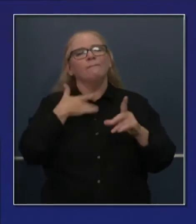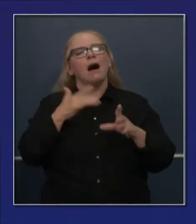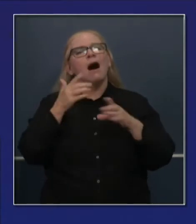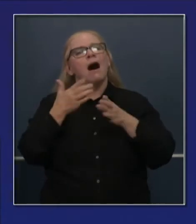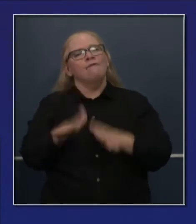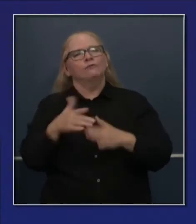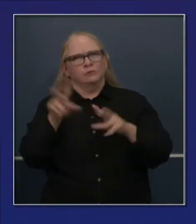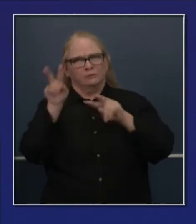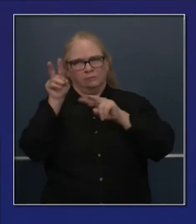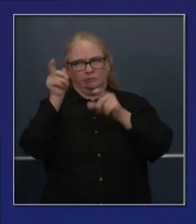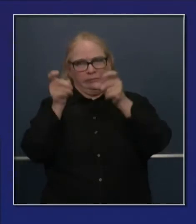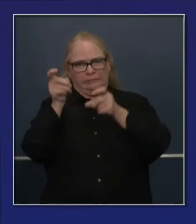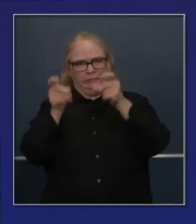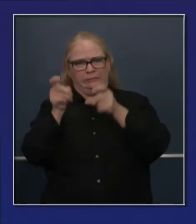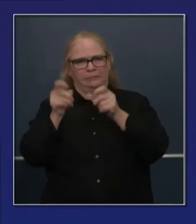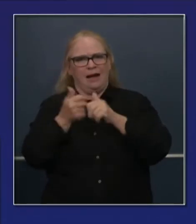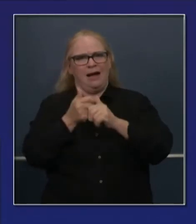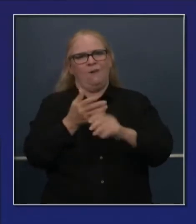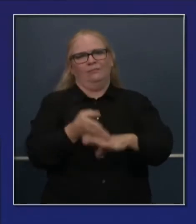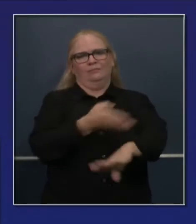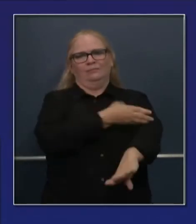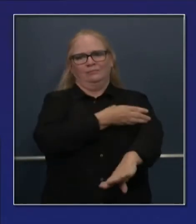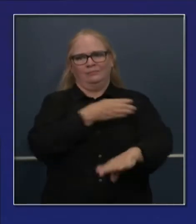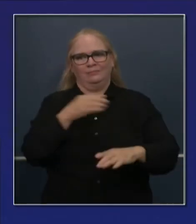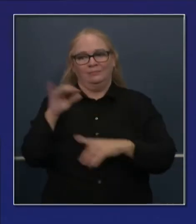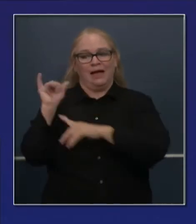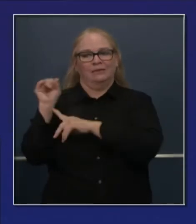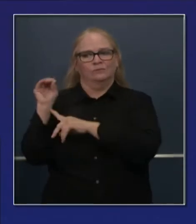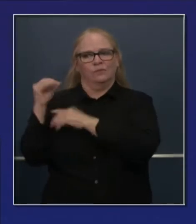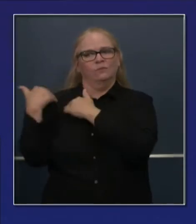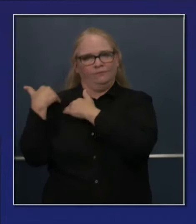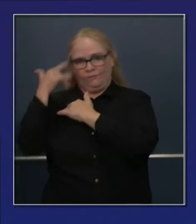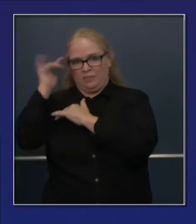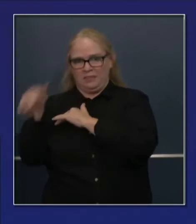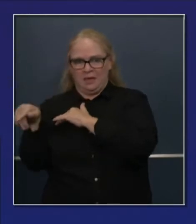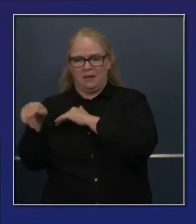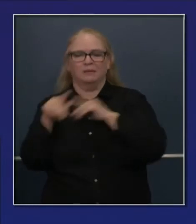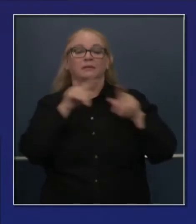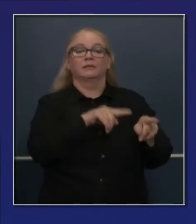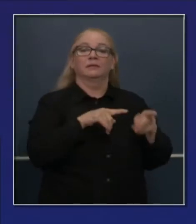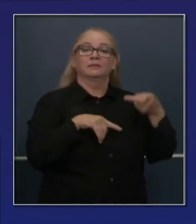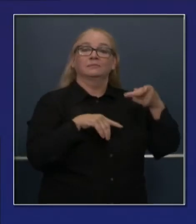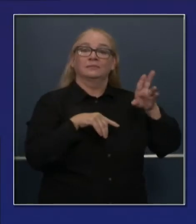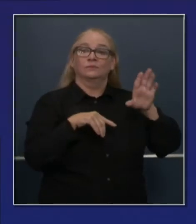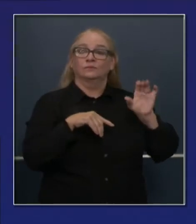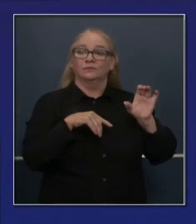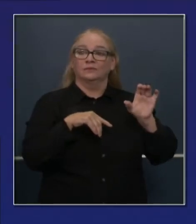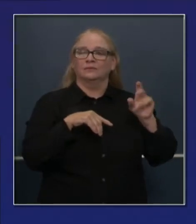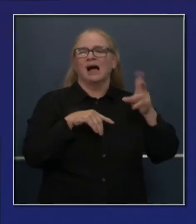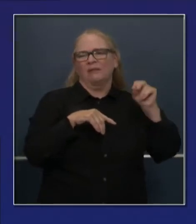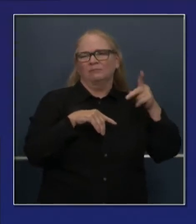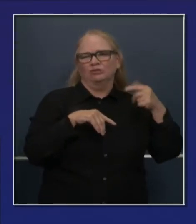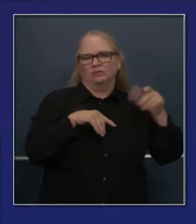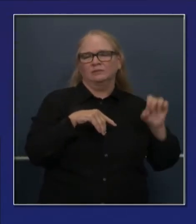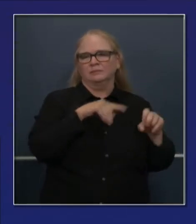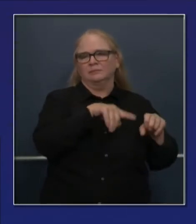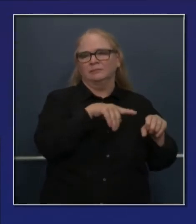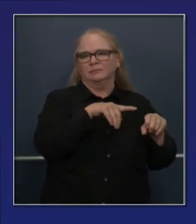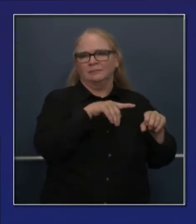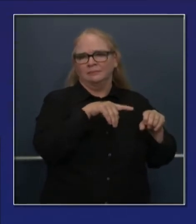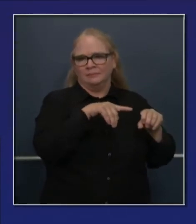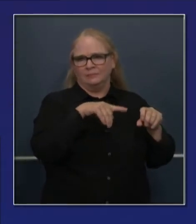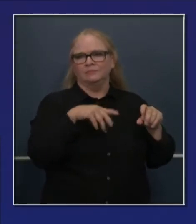And the PUC fundamentally focuses on procurement. So it's a shared responsibility between those